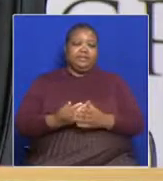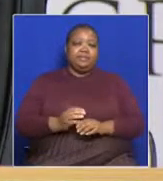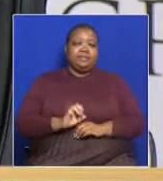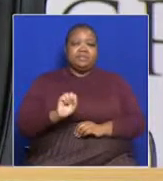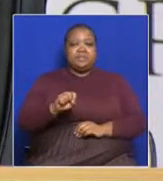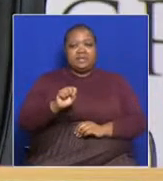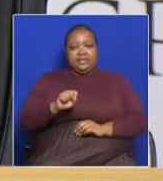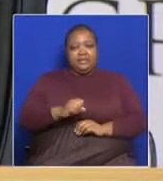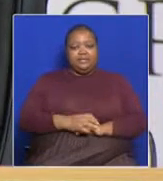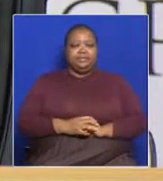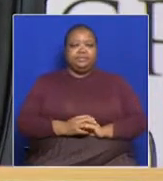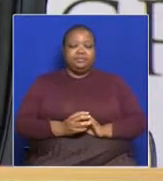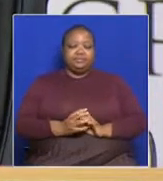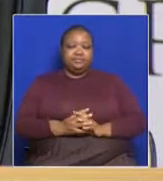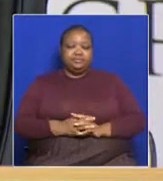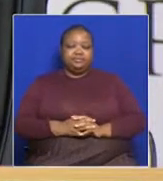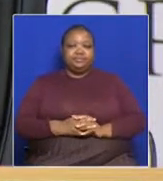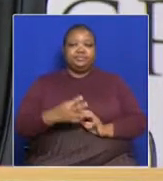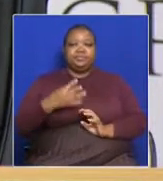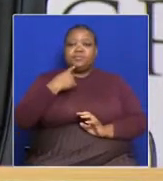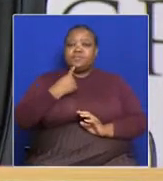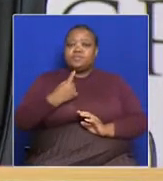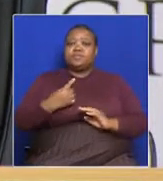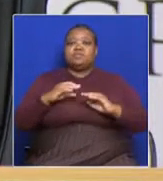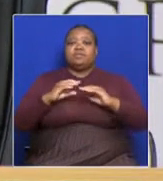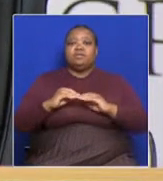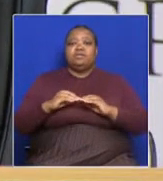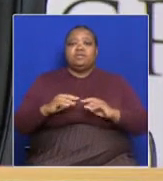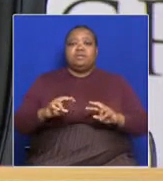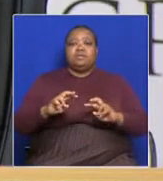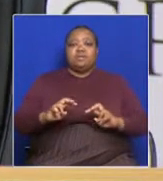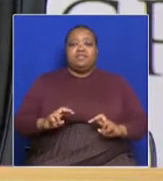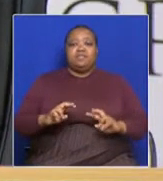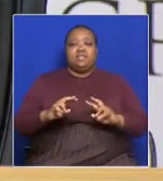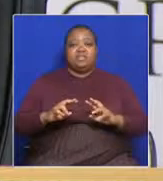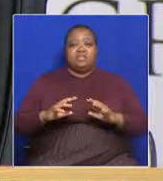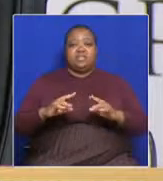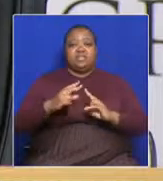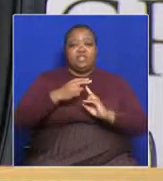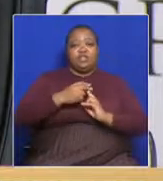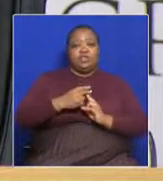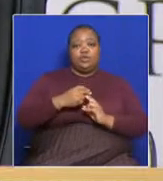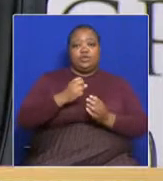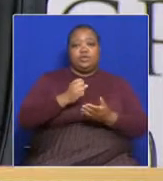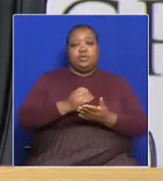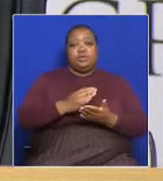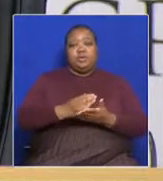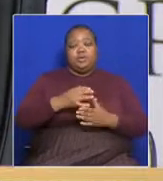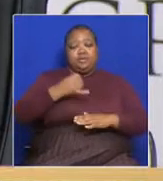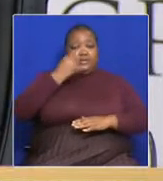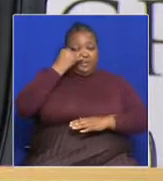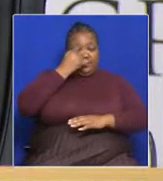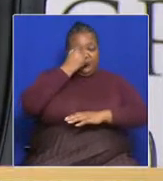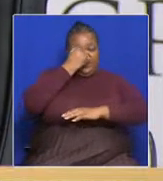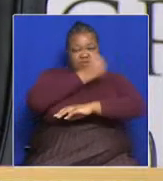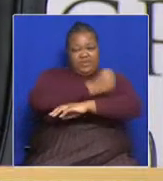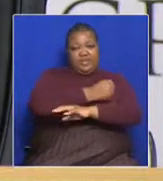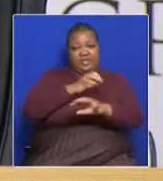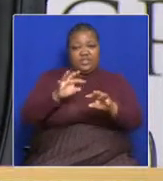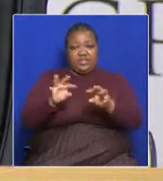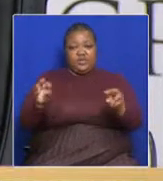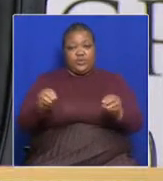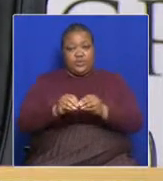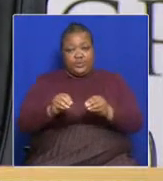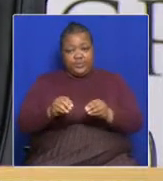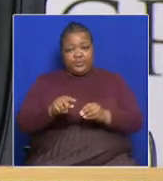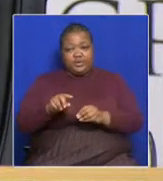It says the member from the investigating unit must ensure that all illicit drugs, and it says the exception of cannabis and plant